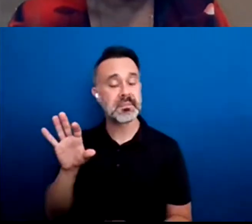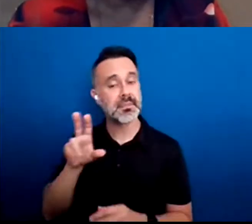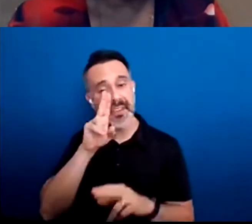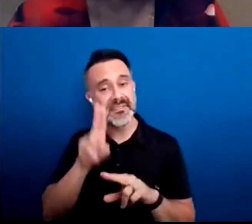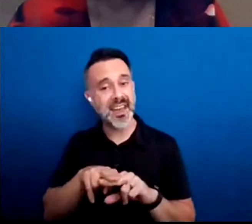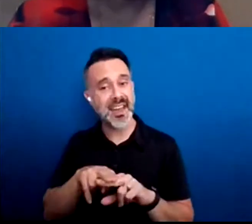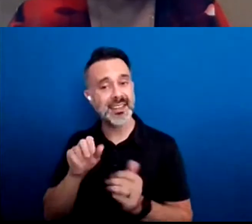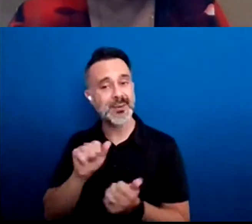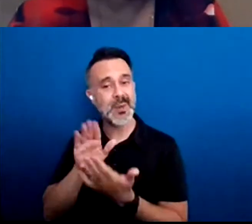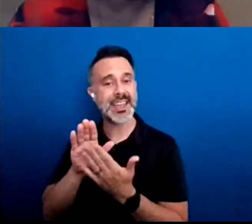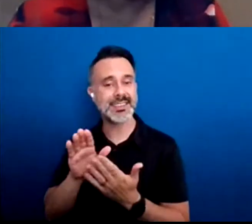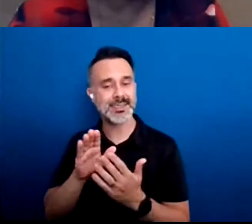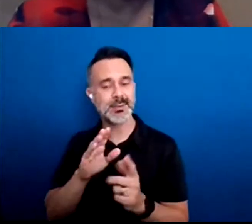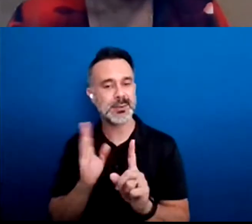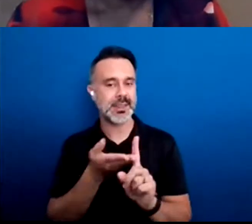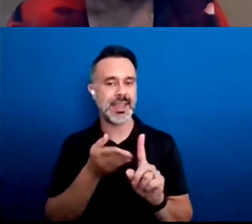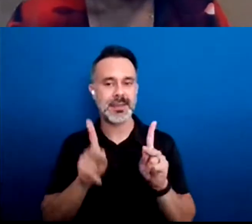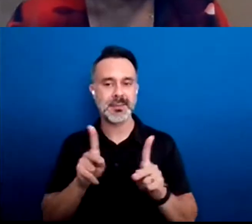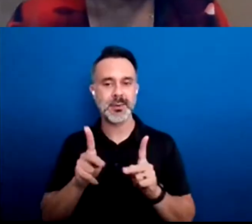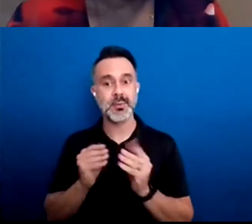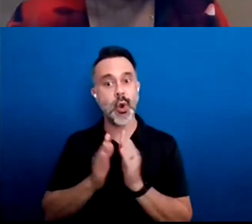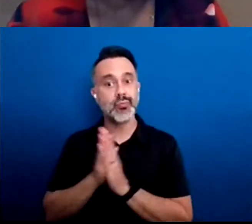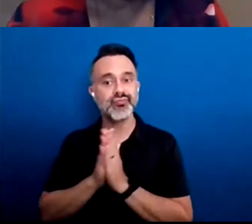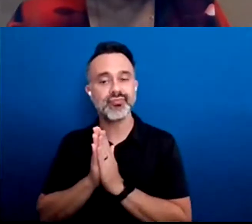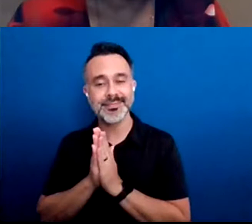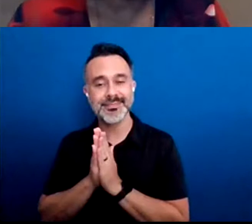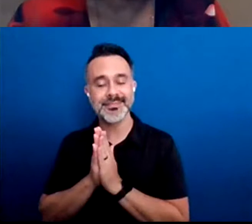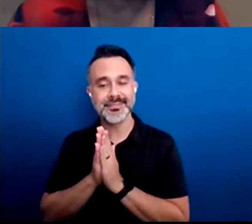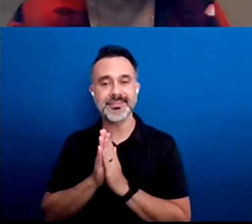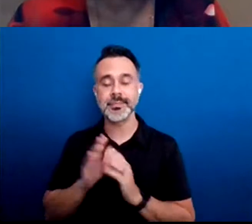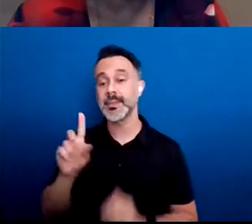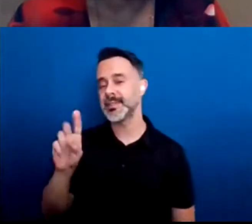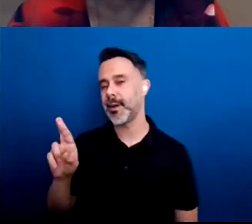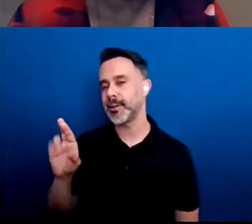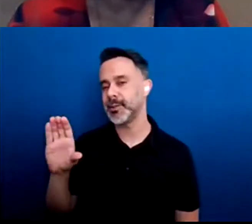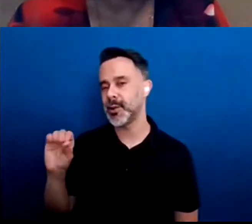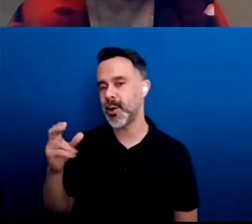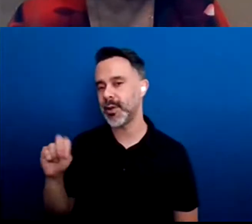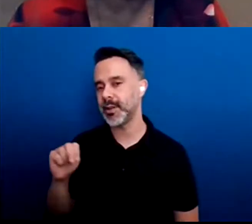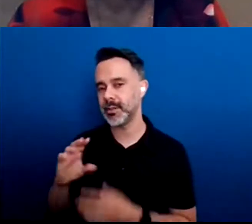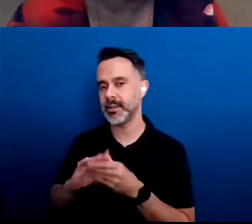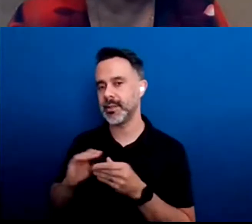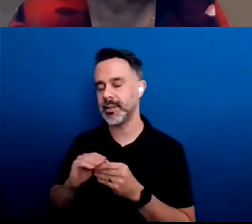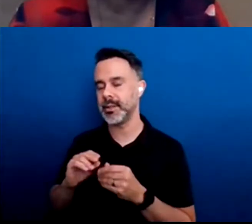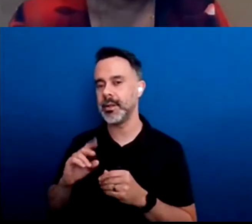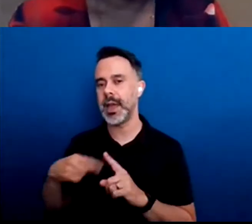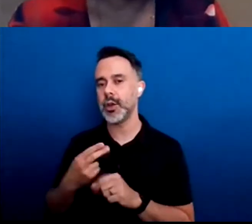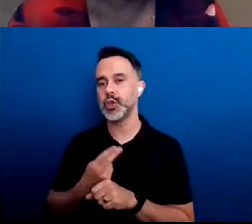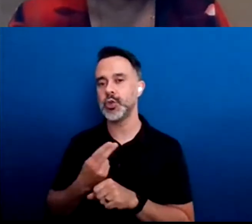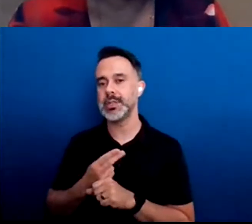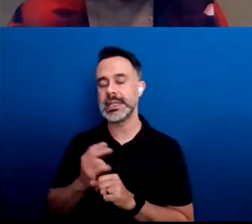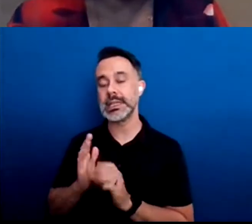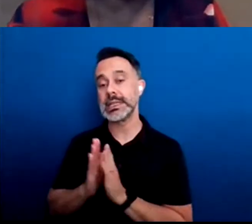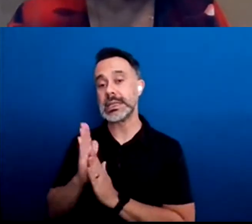to get people interested. Dr. Cohen talked a little bit about using incentives. So we're looking at how